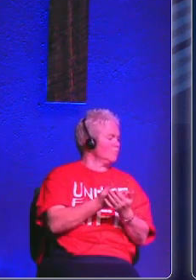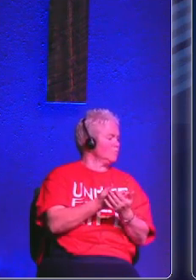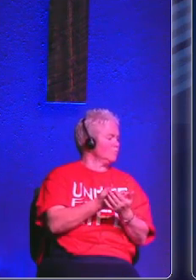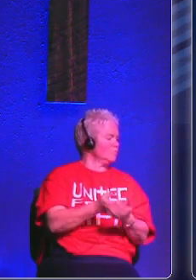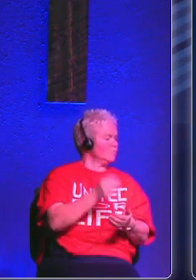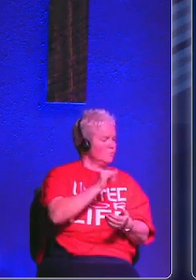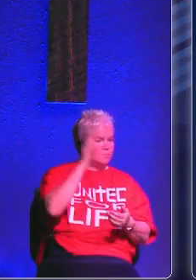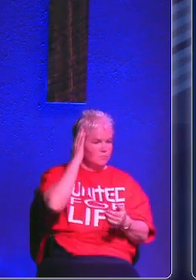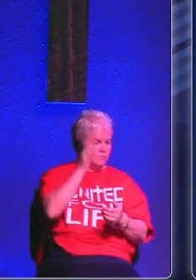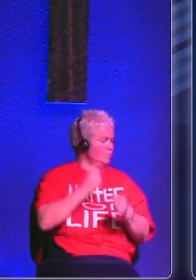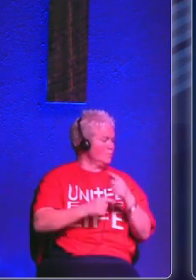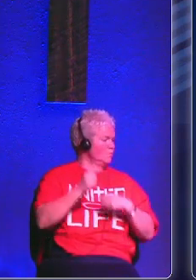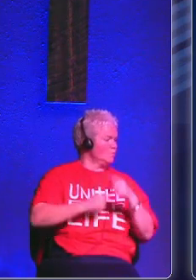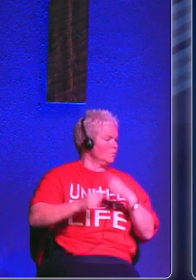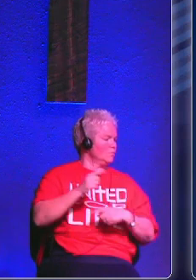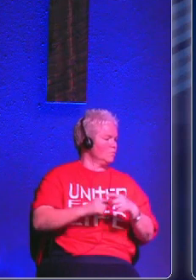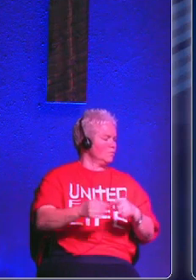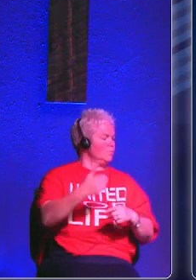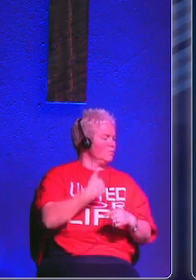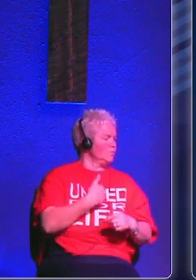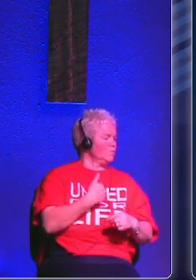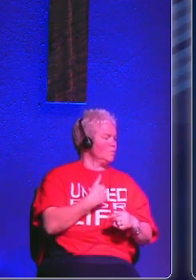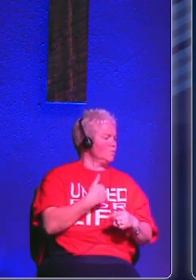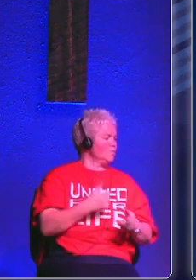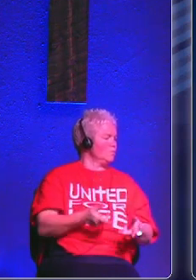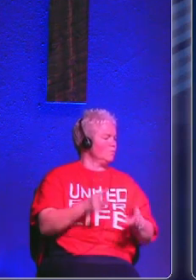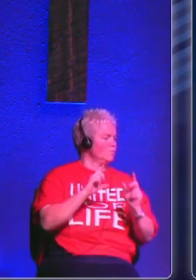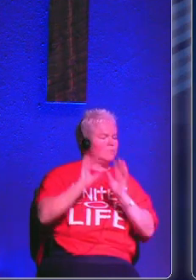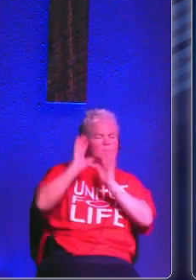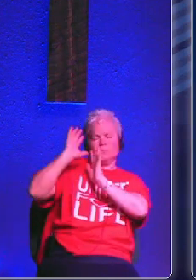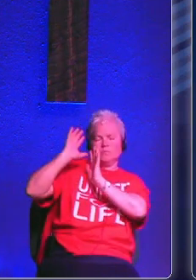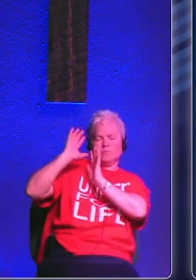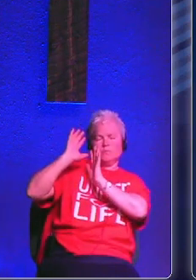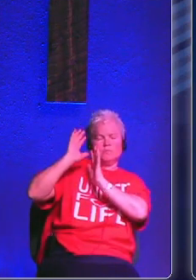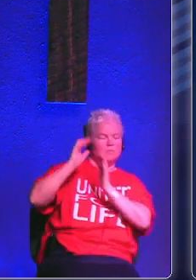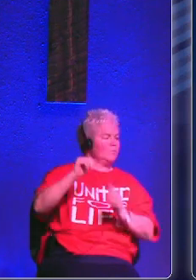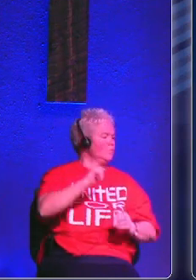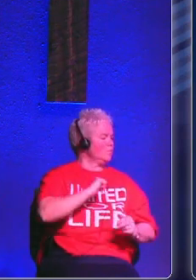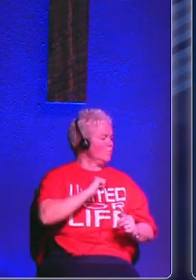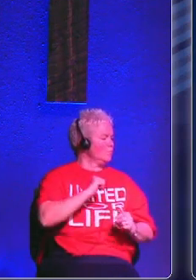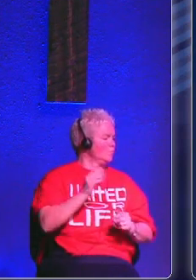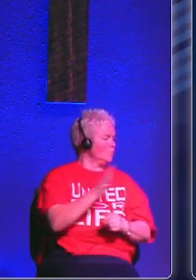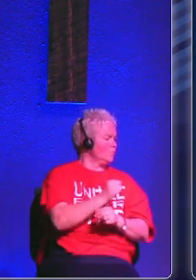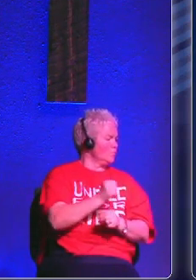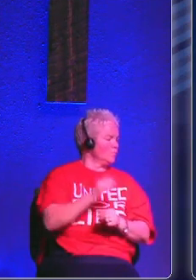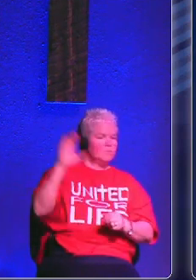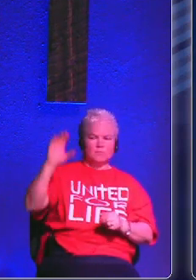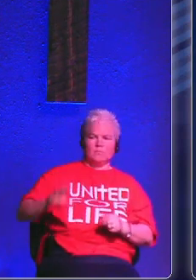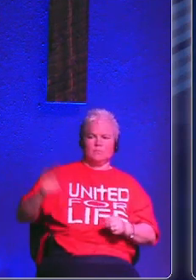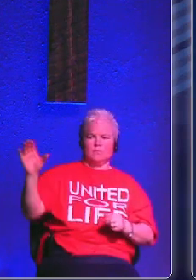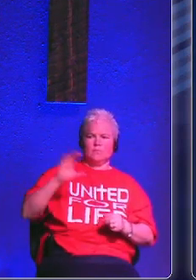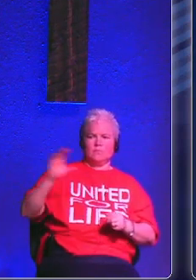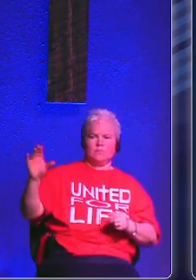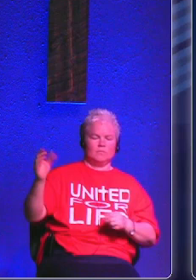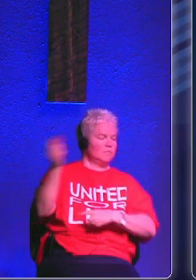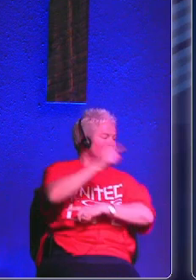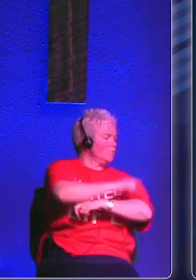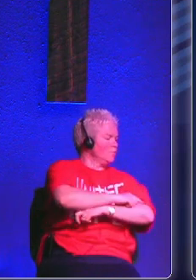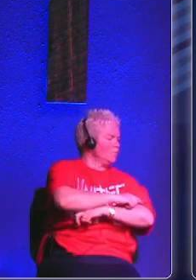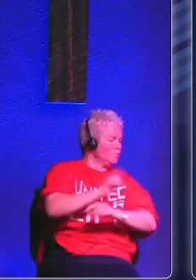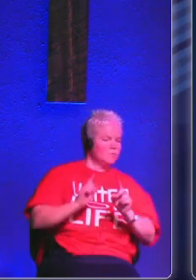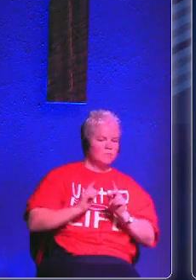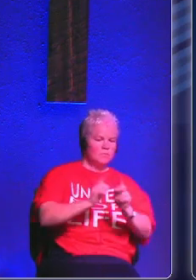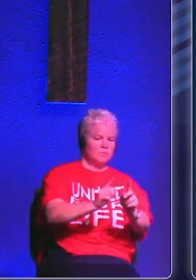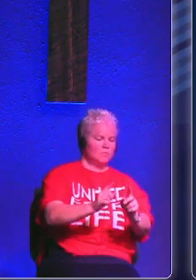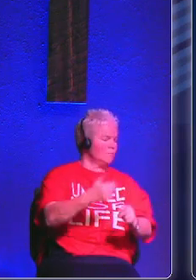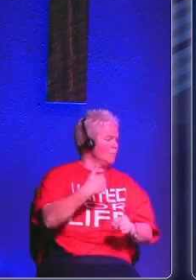all, if anyone would come after me, let him deny himself and take up his cross daily and